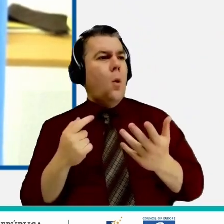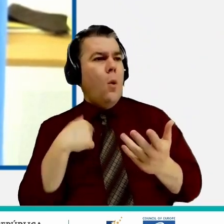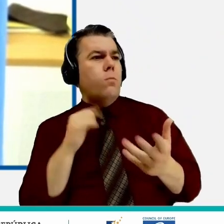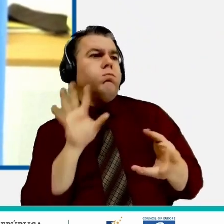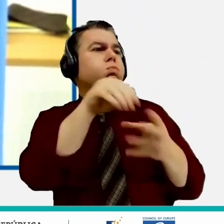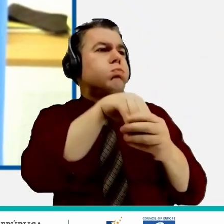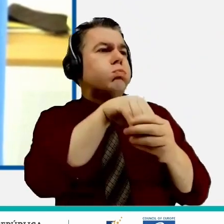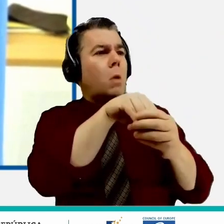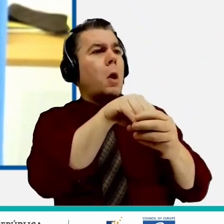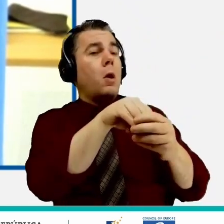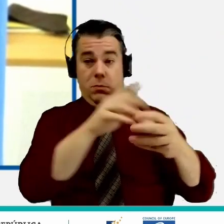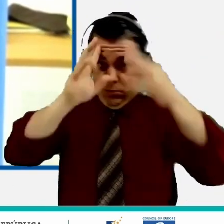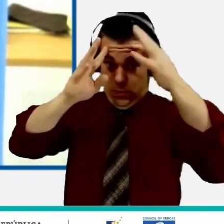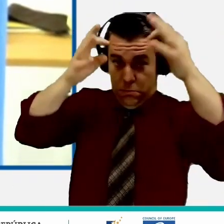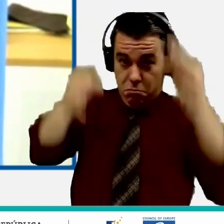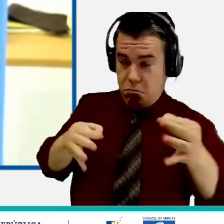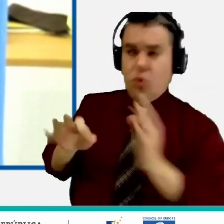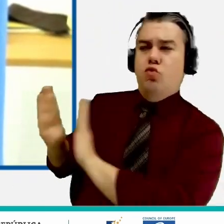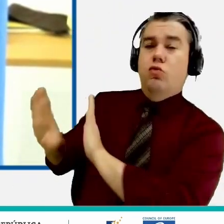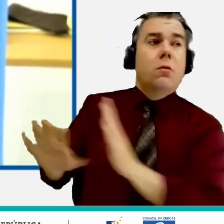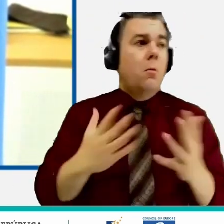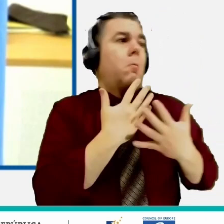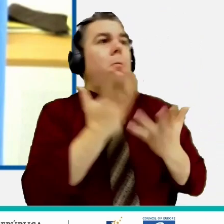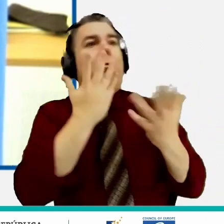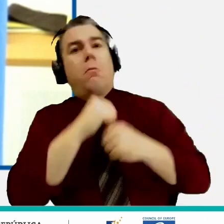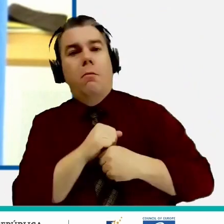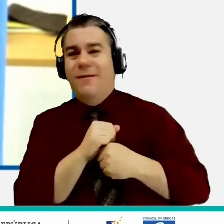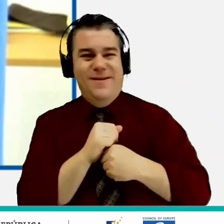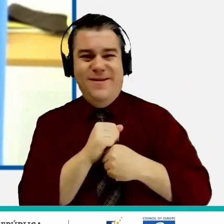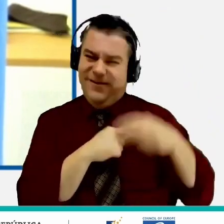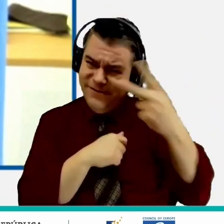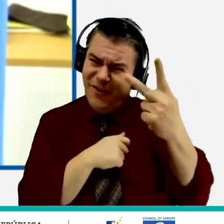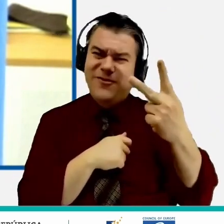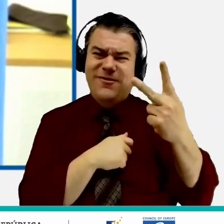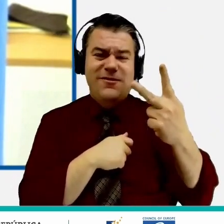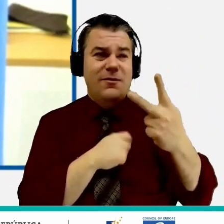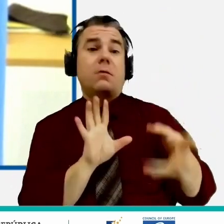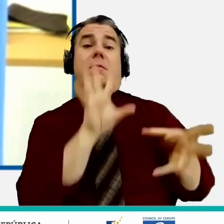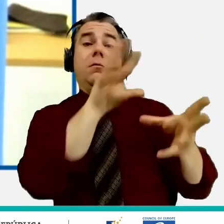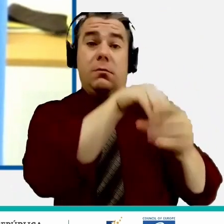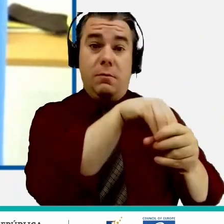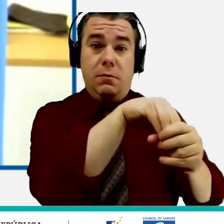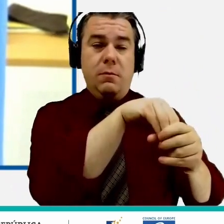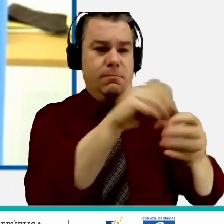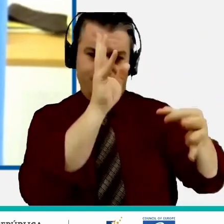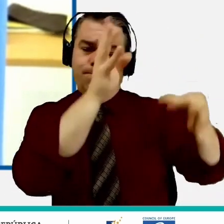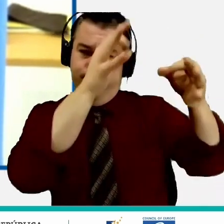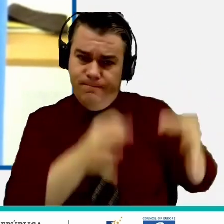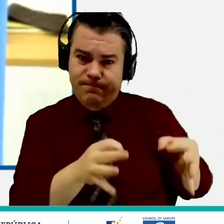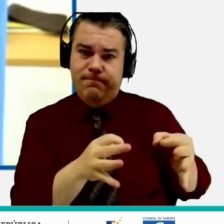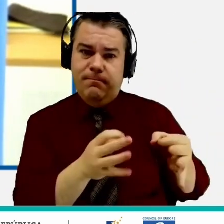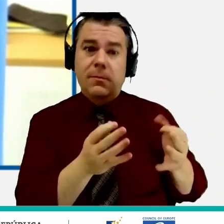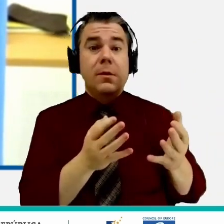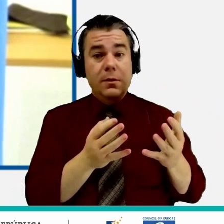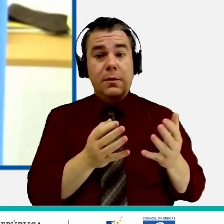building cooperation and integrating actions between different sectors and at different scales is not easy. It takes time and